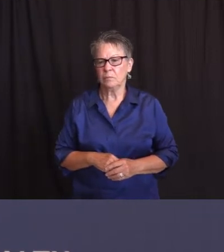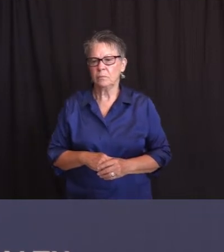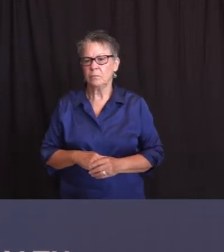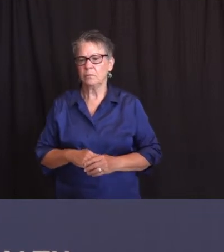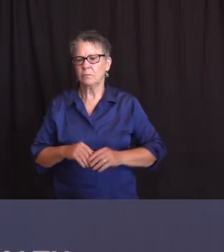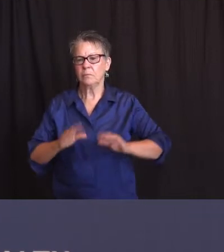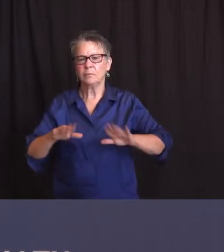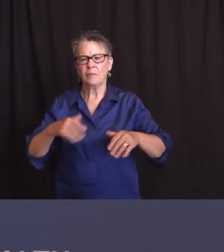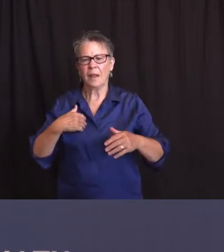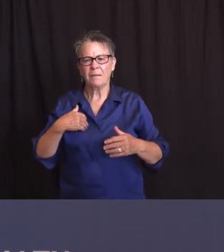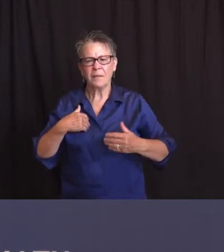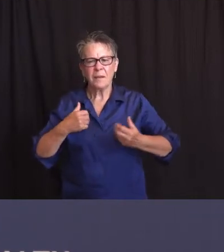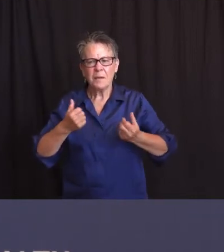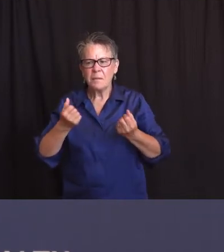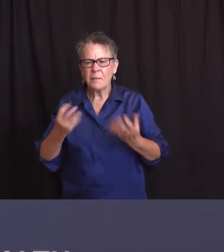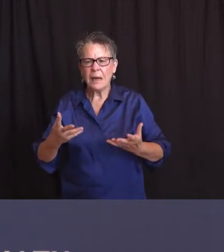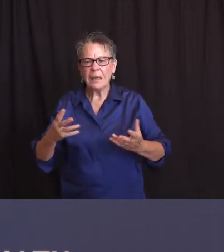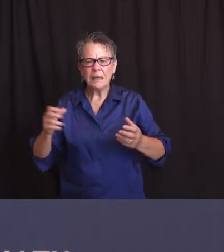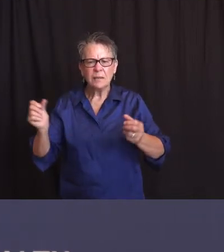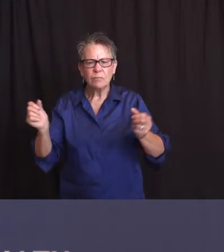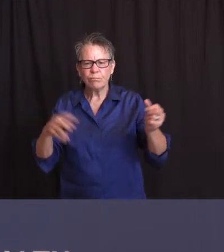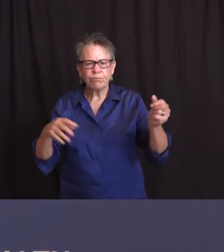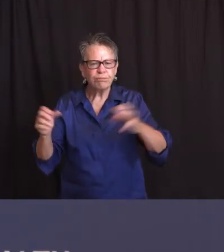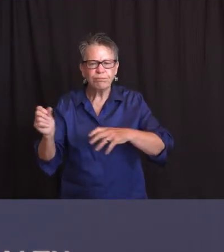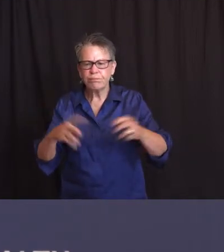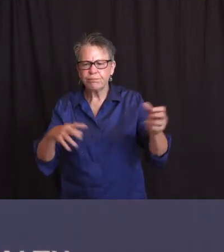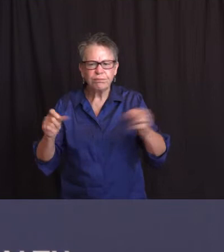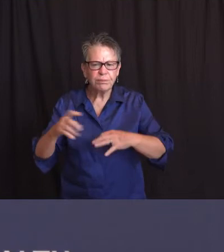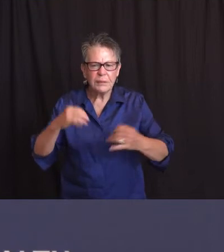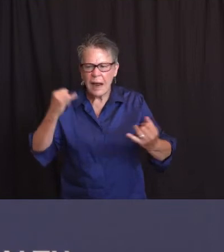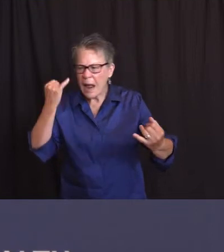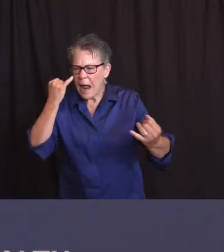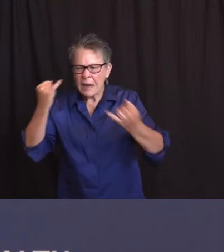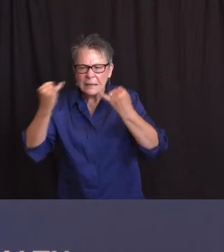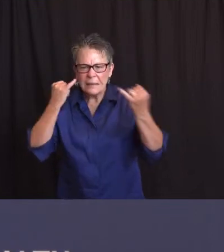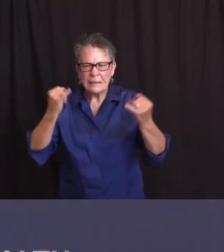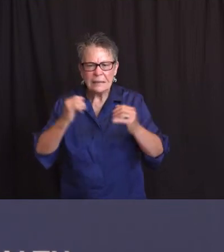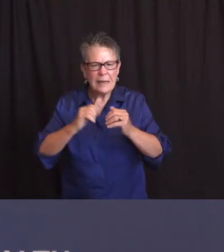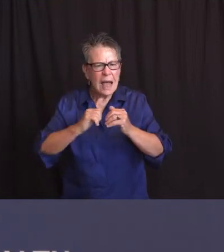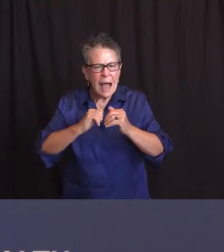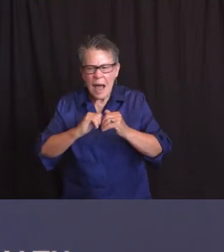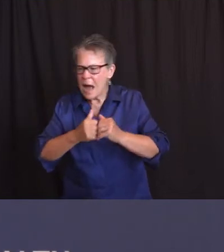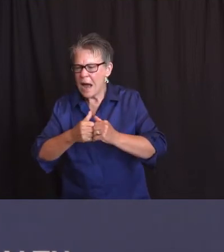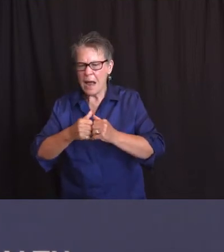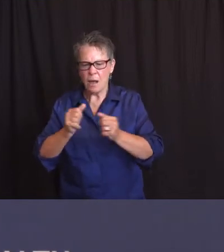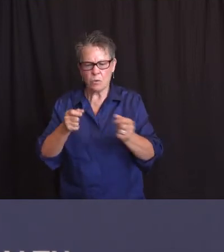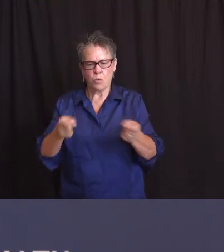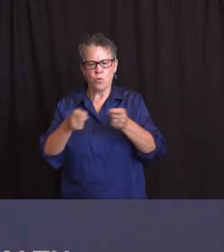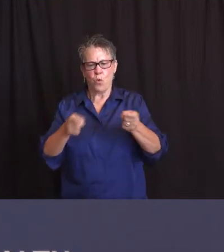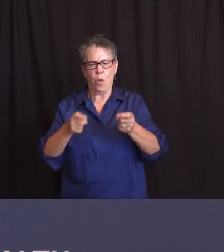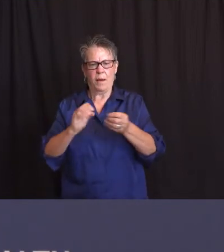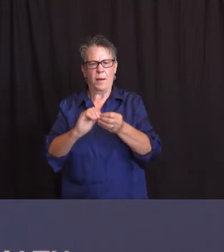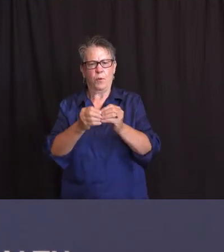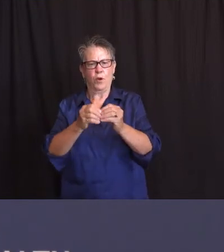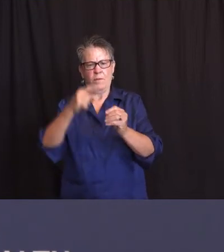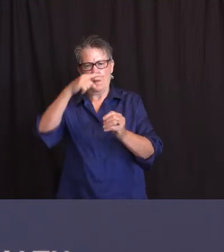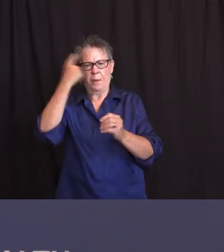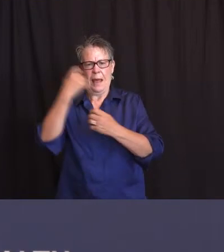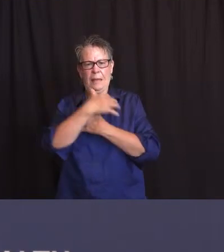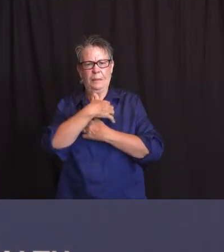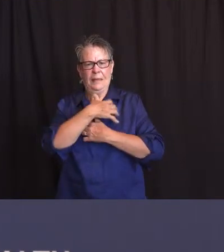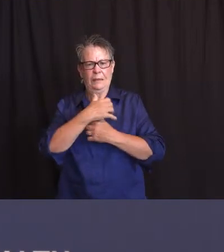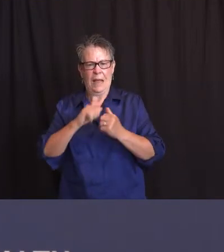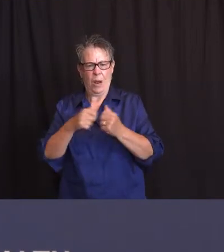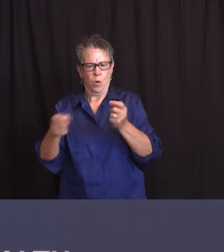black bear population. Anything you'd add, Judy, and then specifically to this is something I think we've promised, but I don't know that we have it